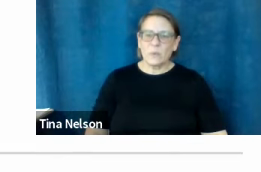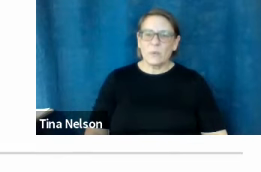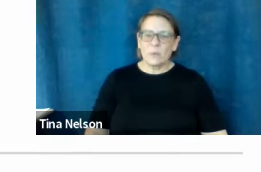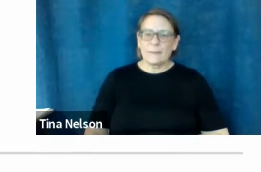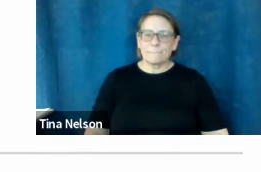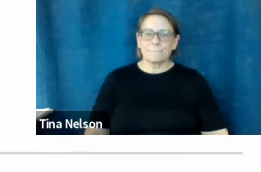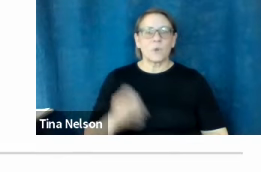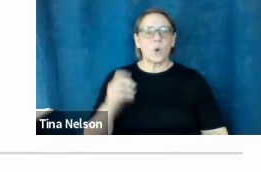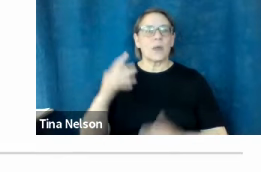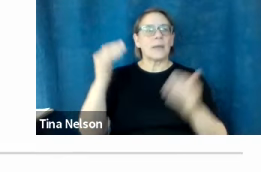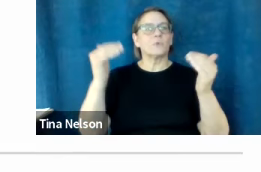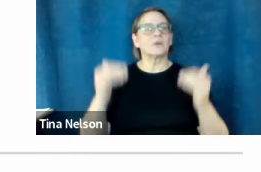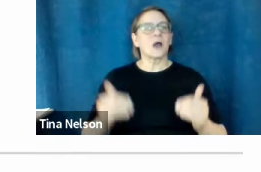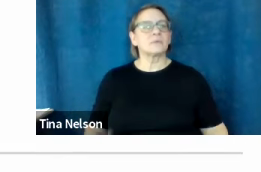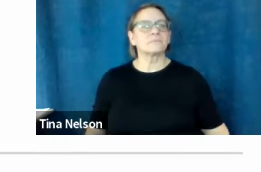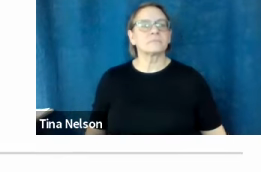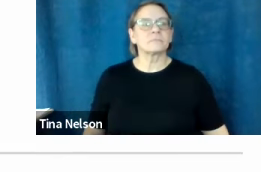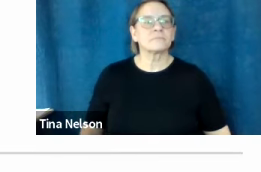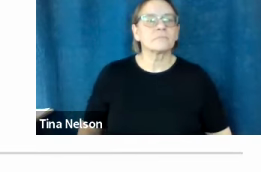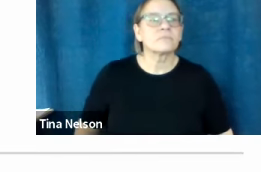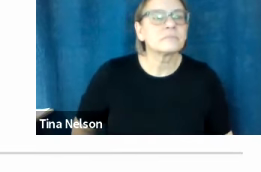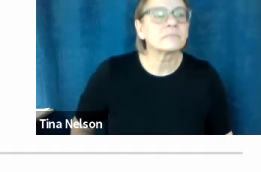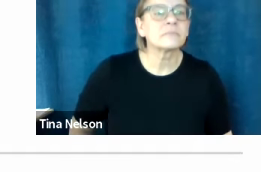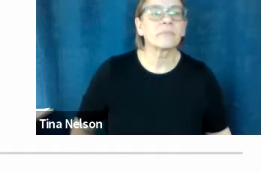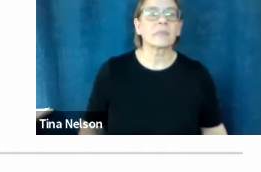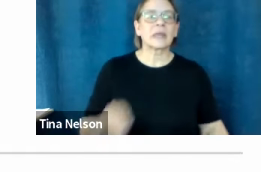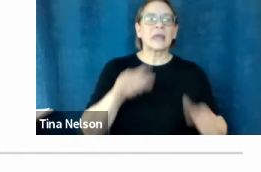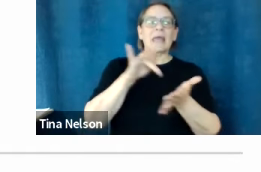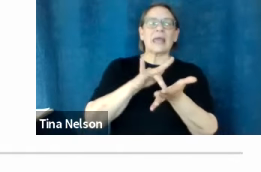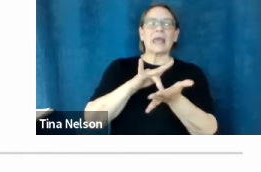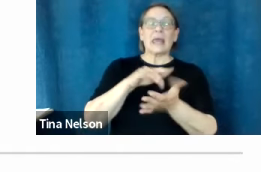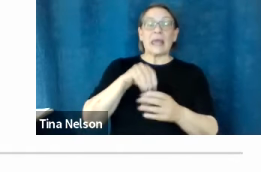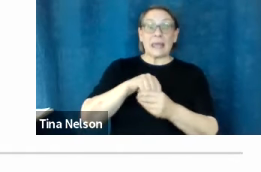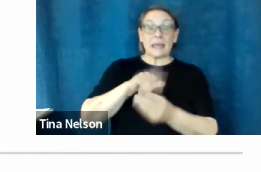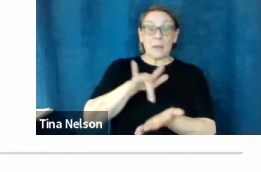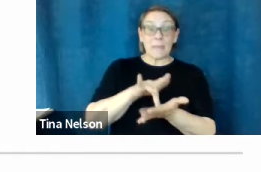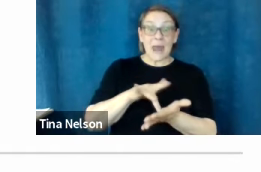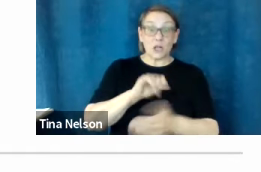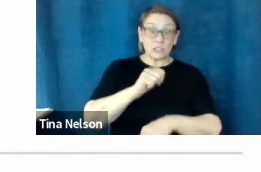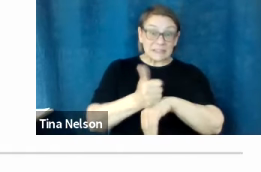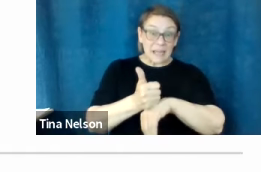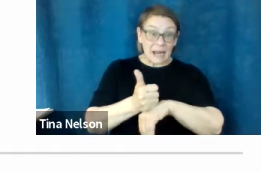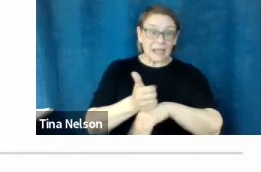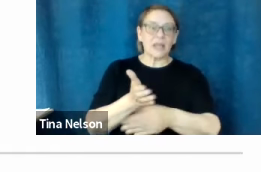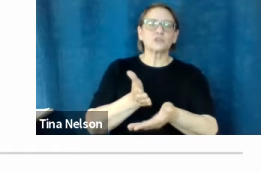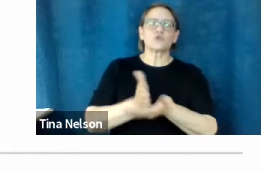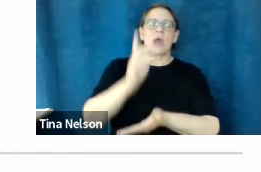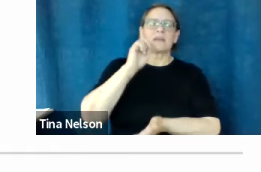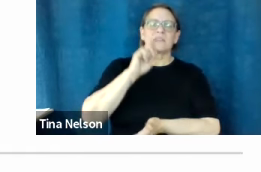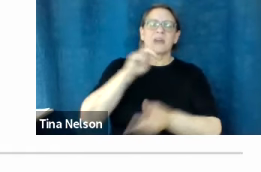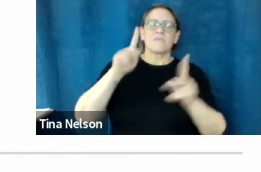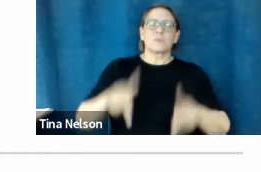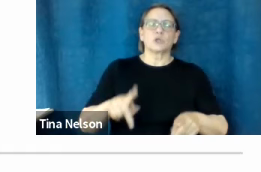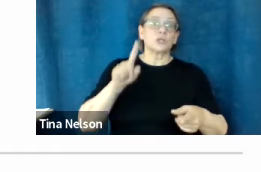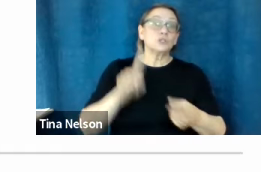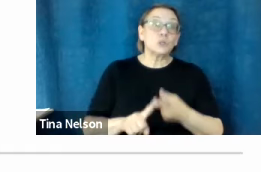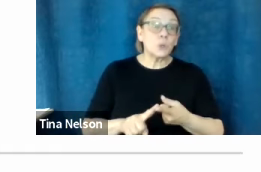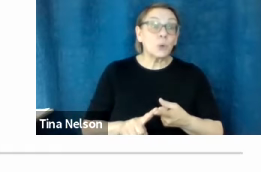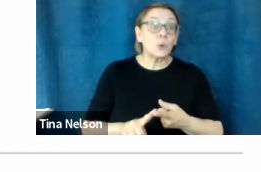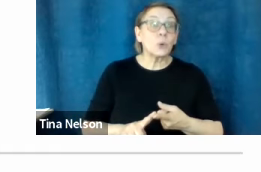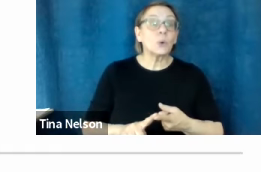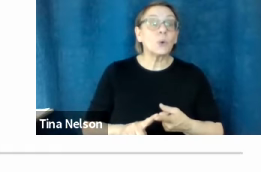All right, moving on. Uh, in a medical setting, it is the death as the right of the deaf patient to answer